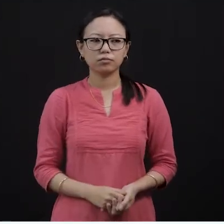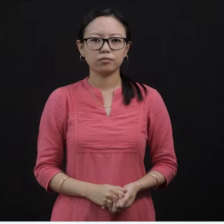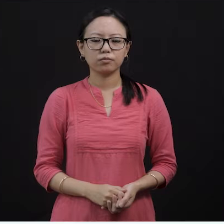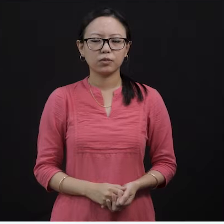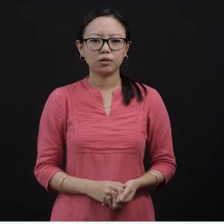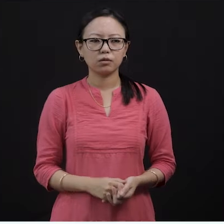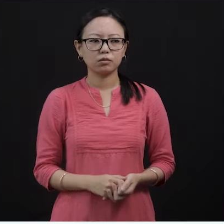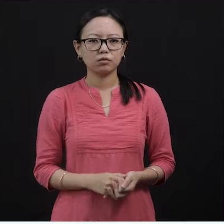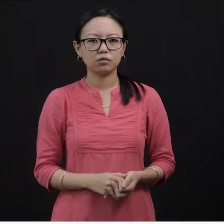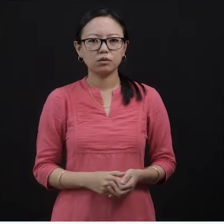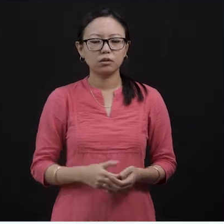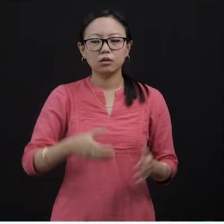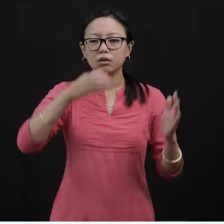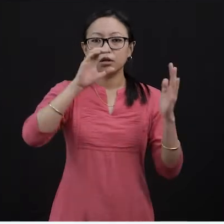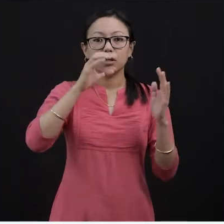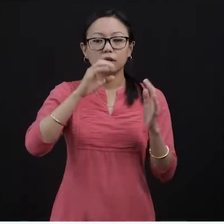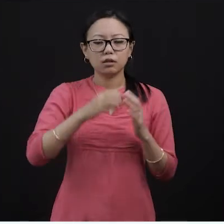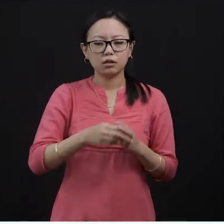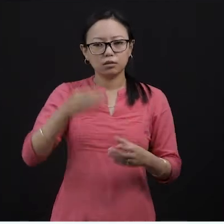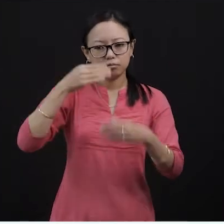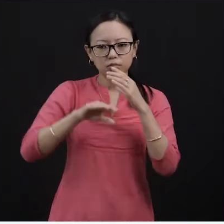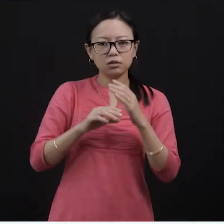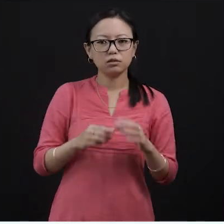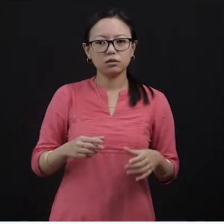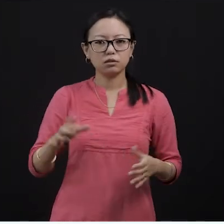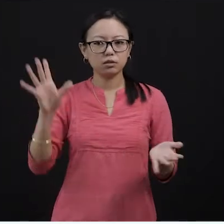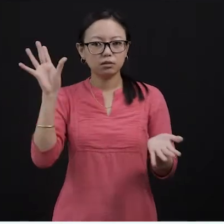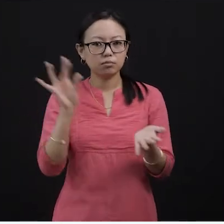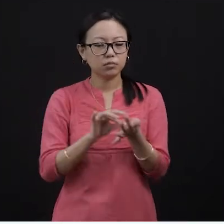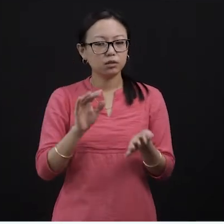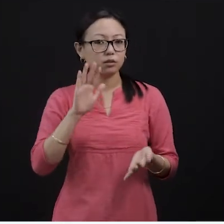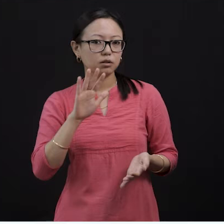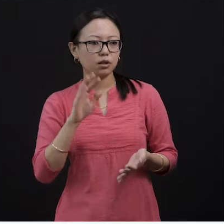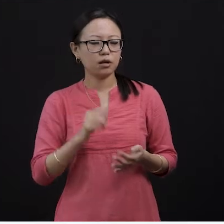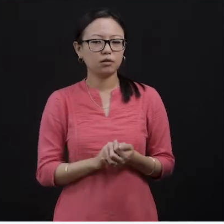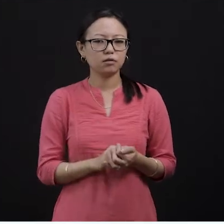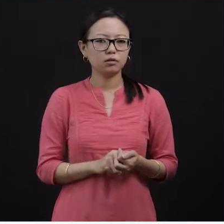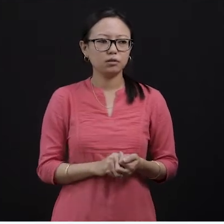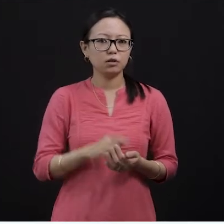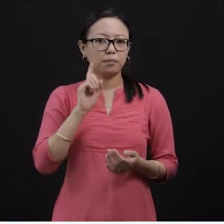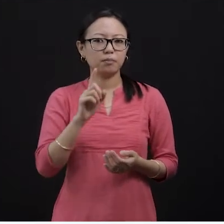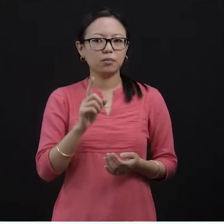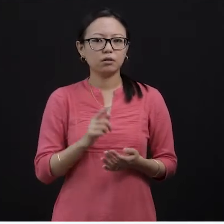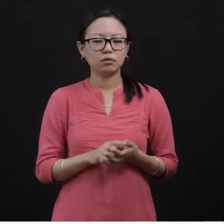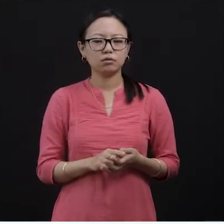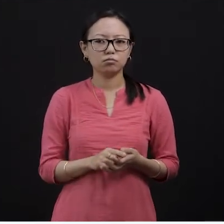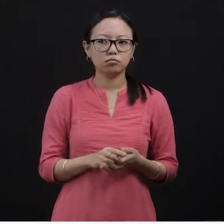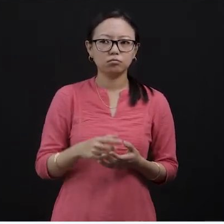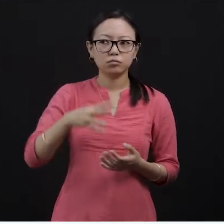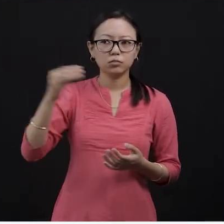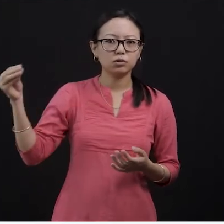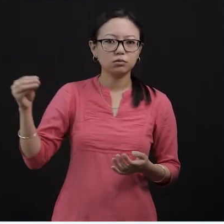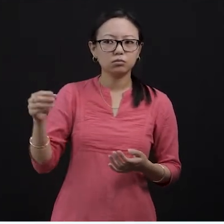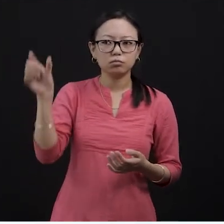Okay, paper clip with a thread. Now this pin, the paper clip, will get attracted to the magnet, right?